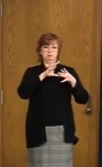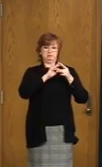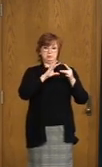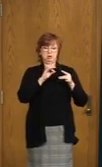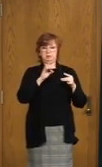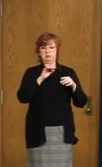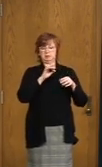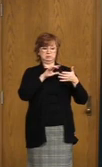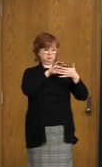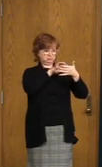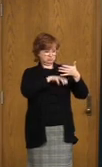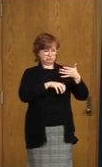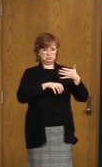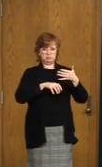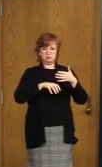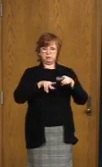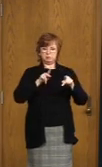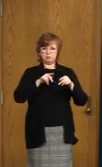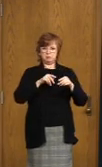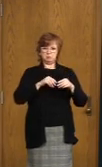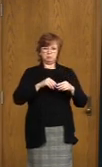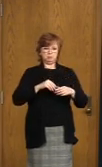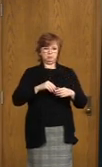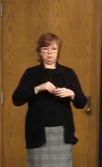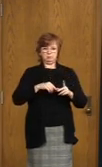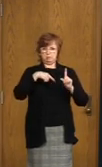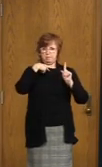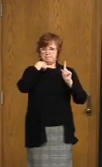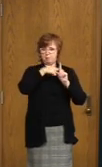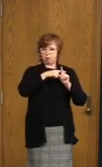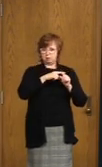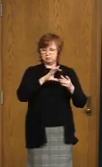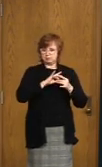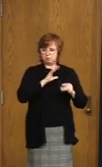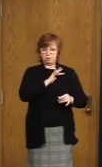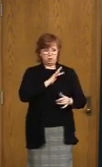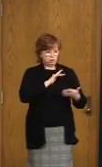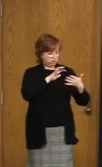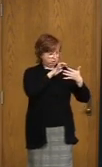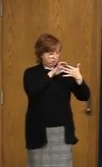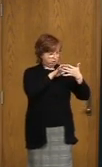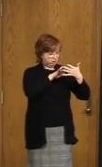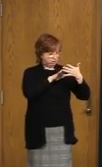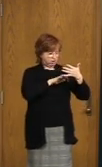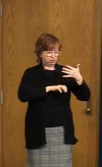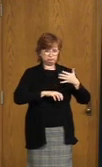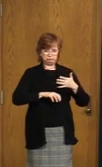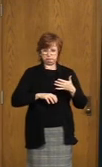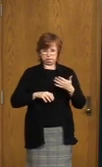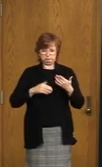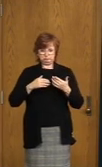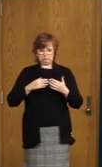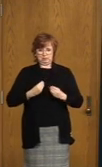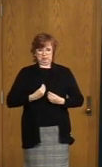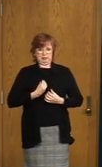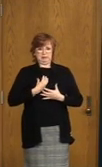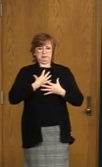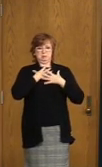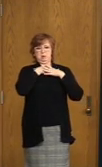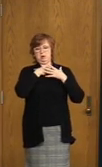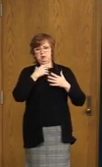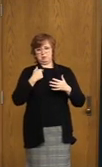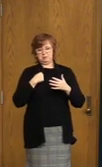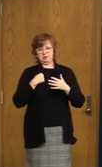to my sails certainly. And that is what Saskatchewan is all about, and what Canada is all about. But I think there's a small minority, and I